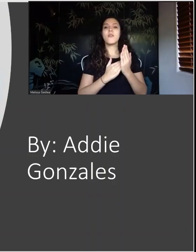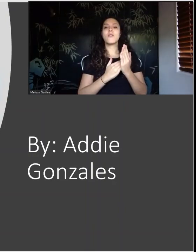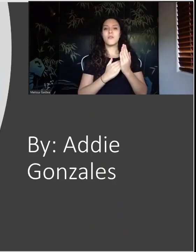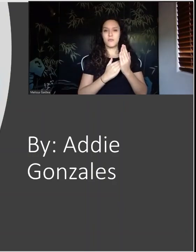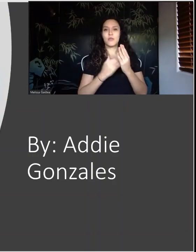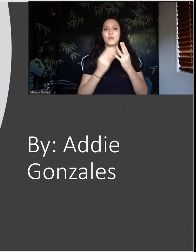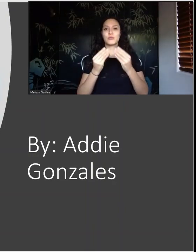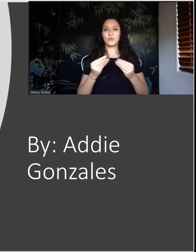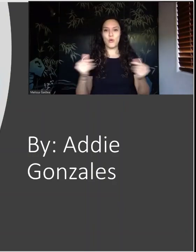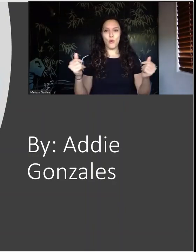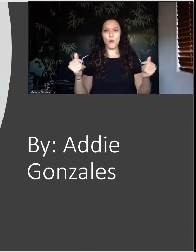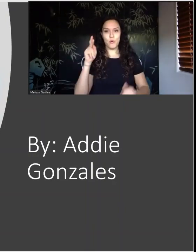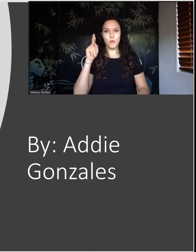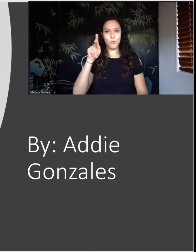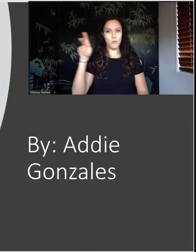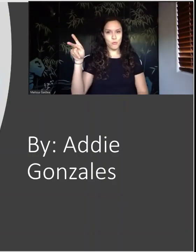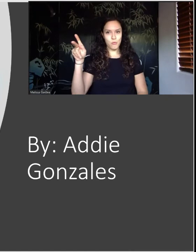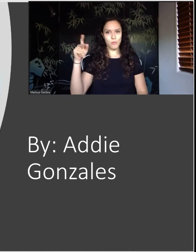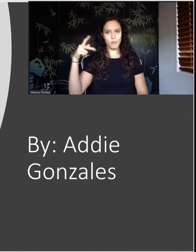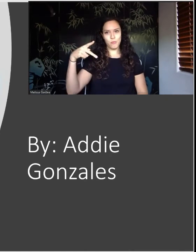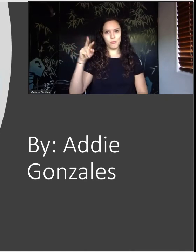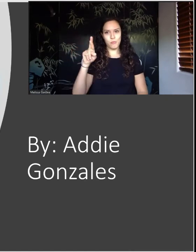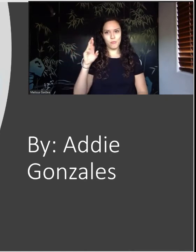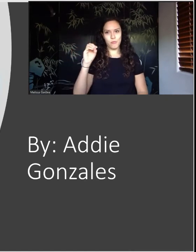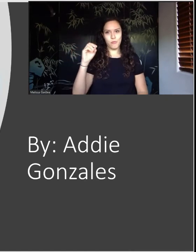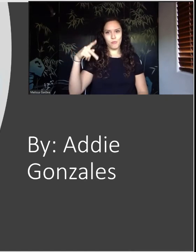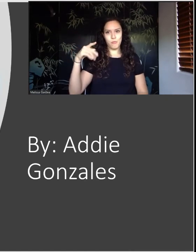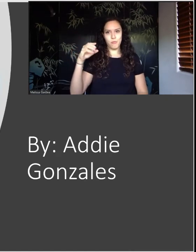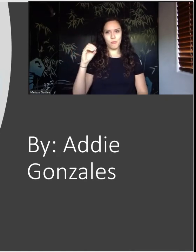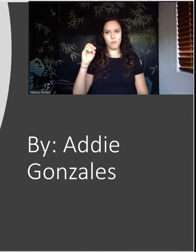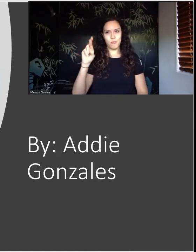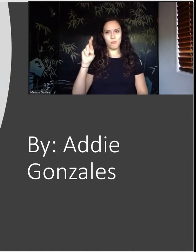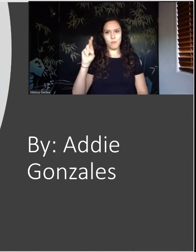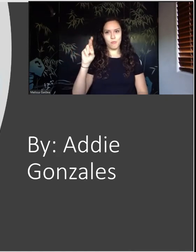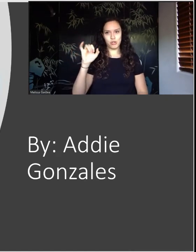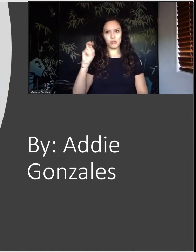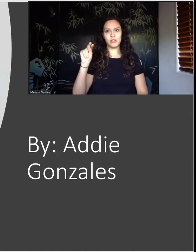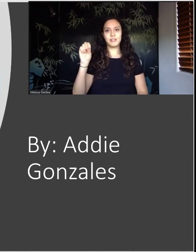In this video, we are going to be solving proportions.